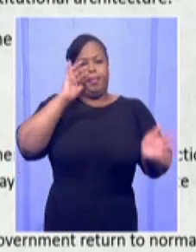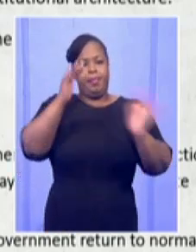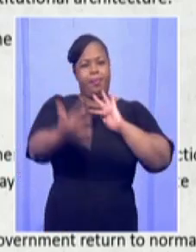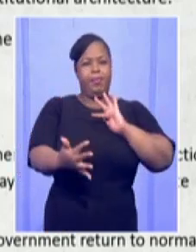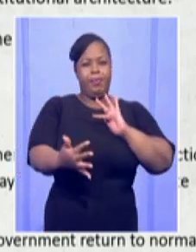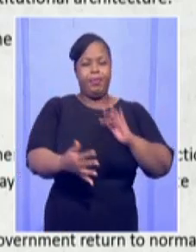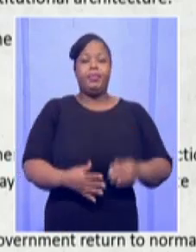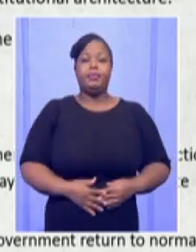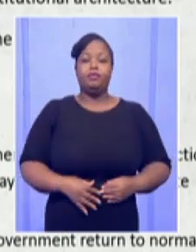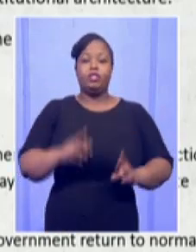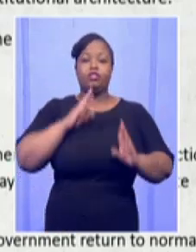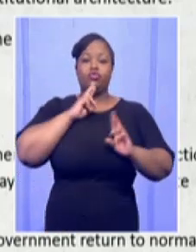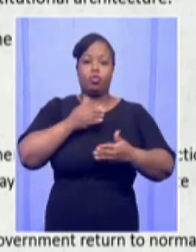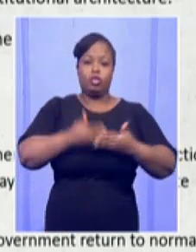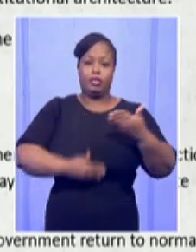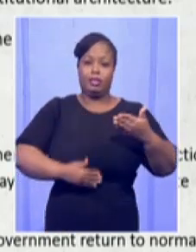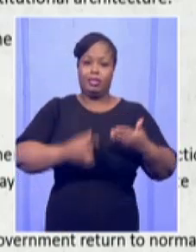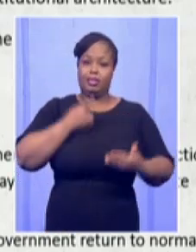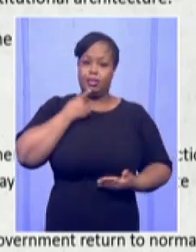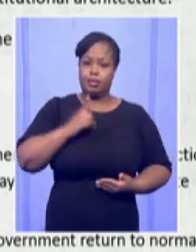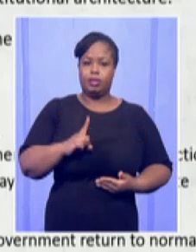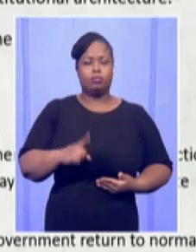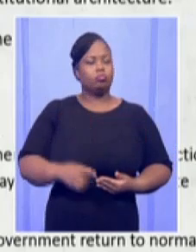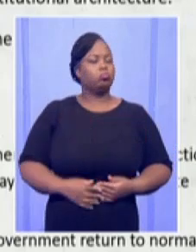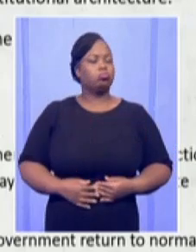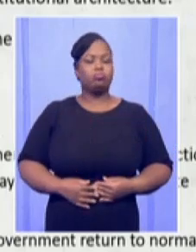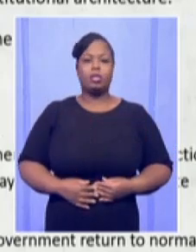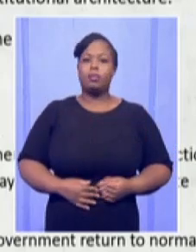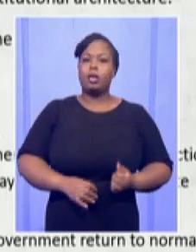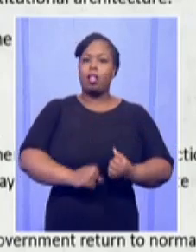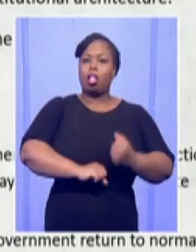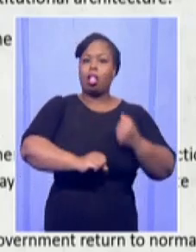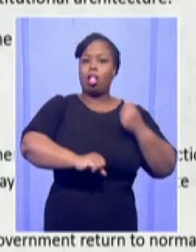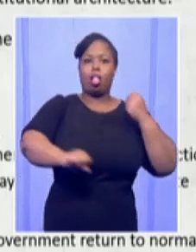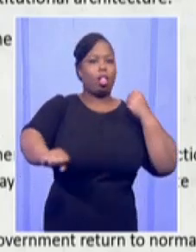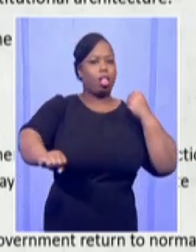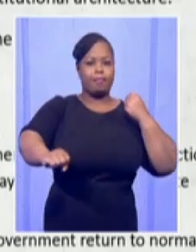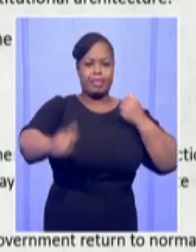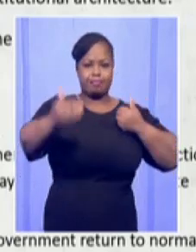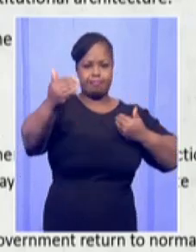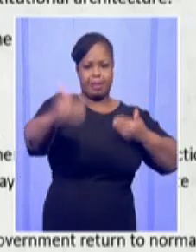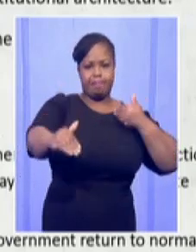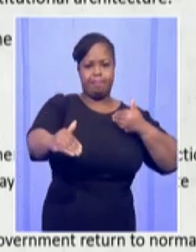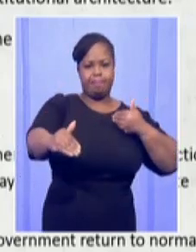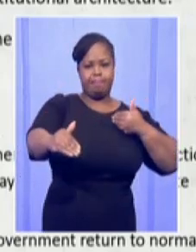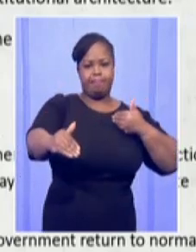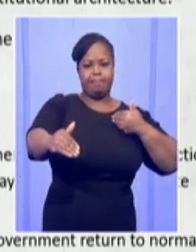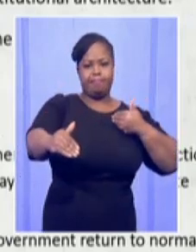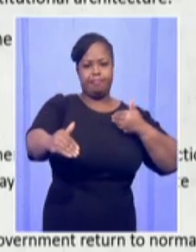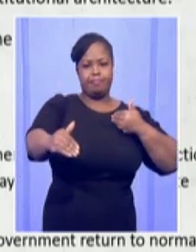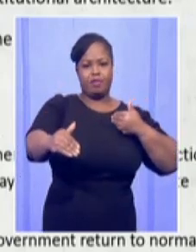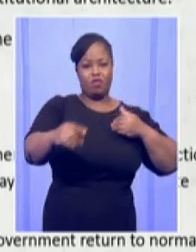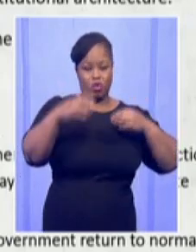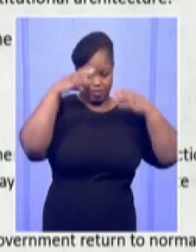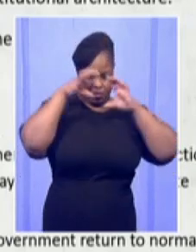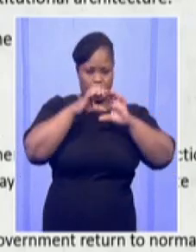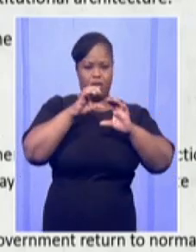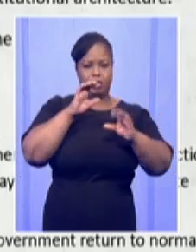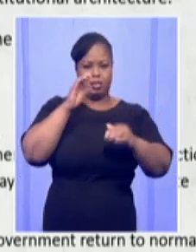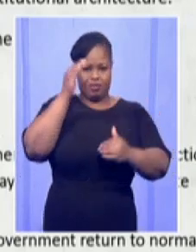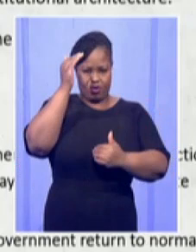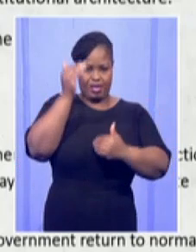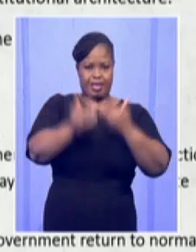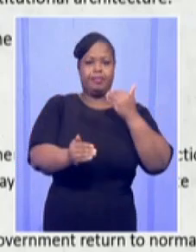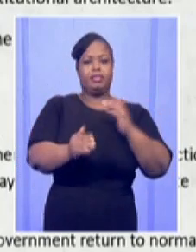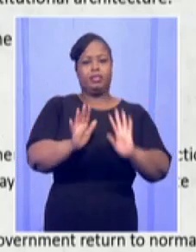strongly in the report is that state of disaster must not be prolonged. It must be meant to deal with that purpose that it was introduced for. So it